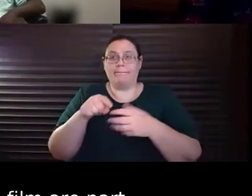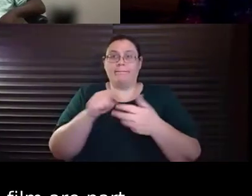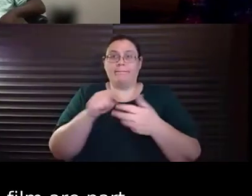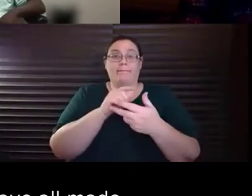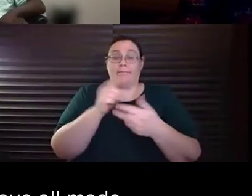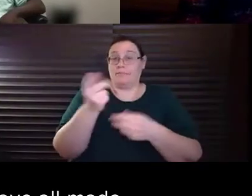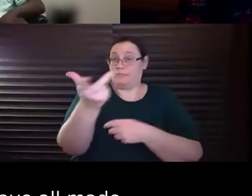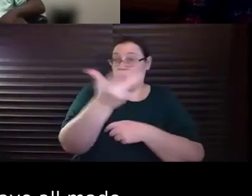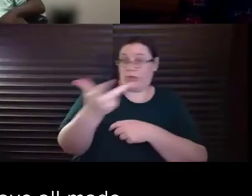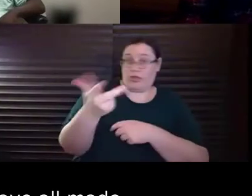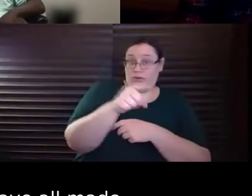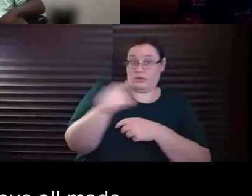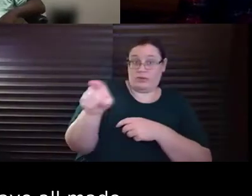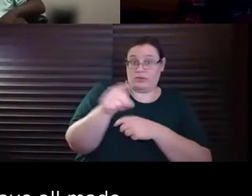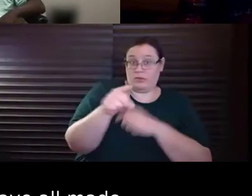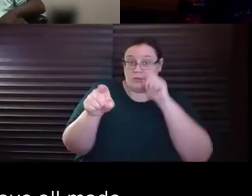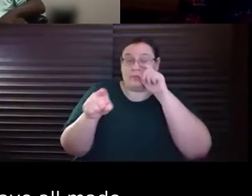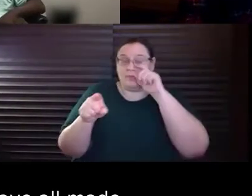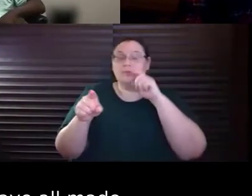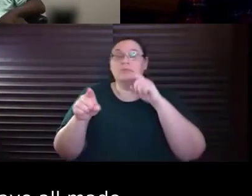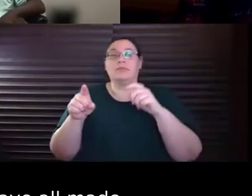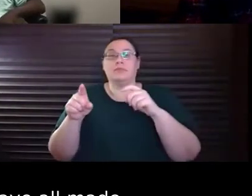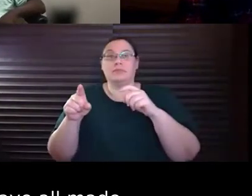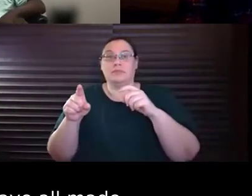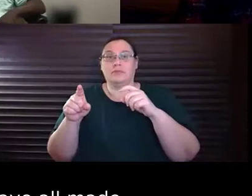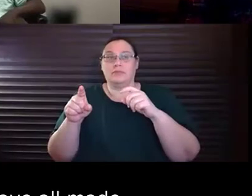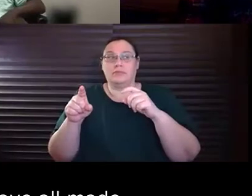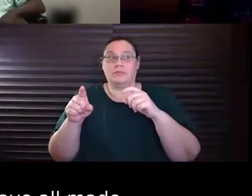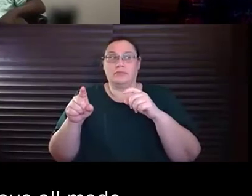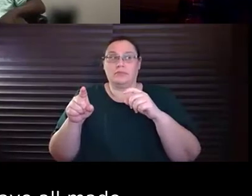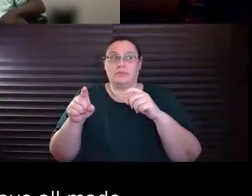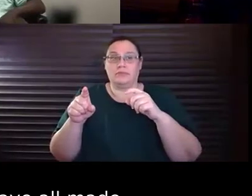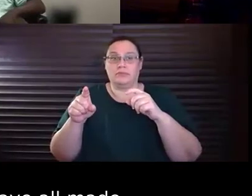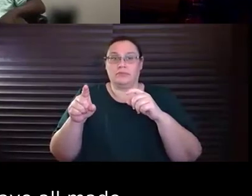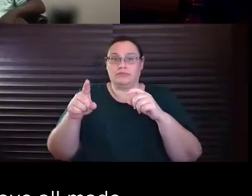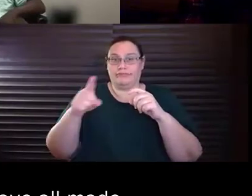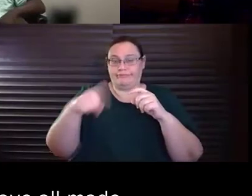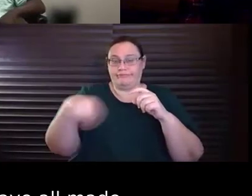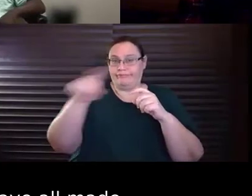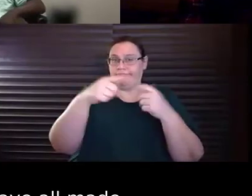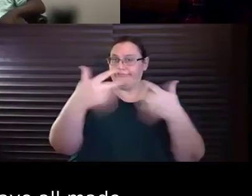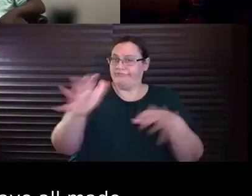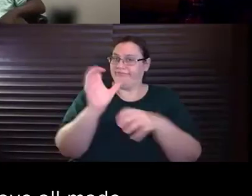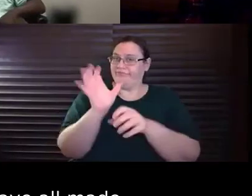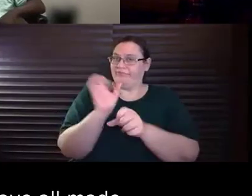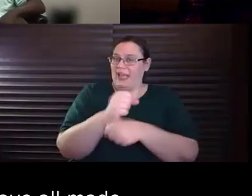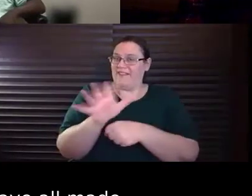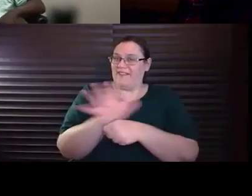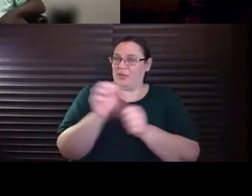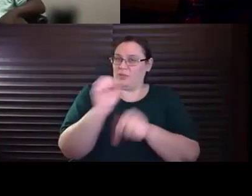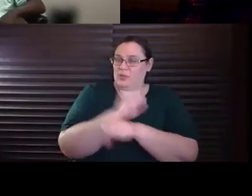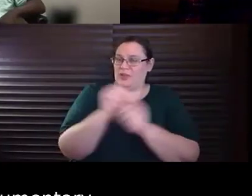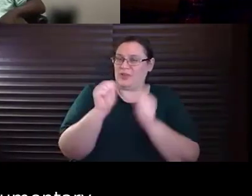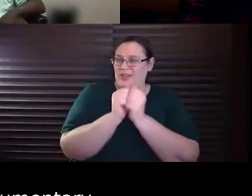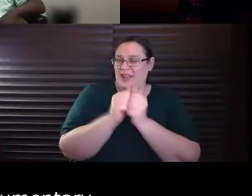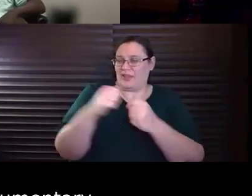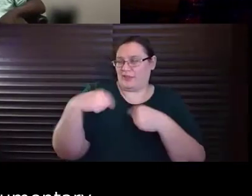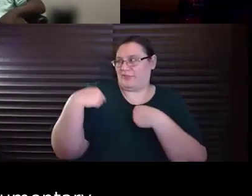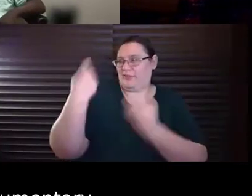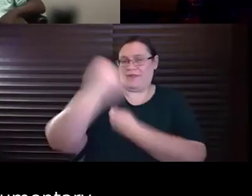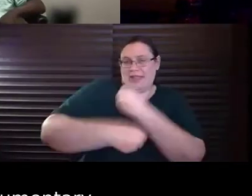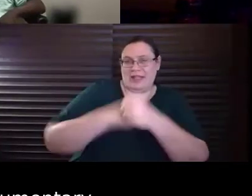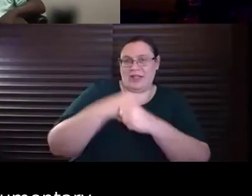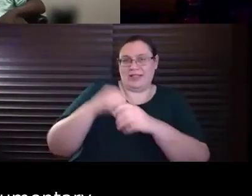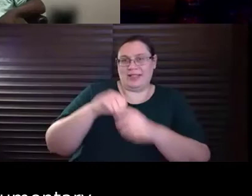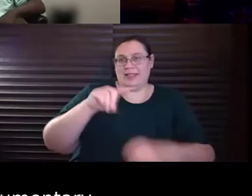you were y'all have all made films together at Xeno over the years. I